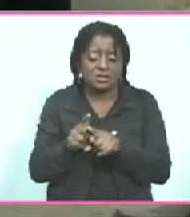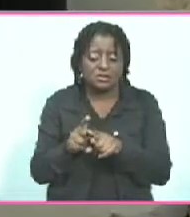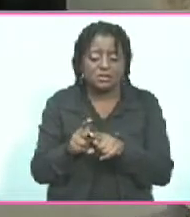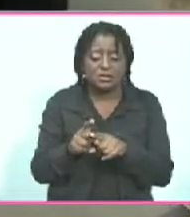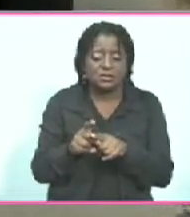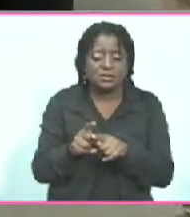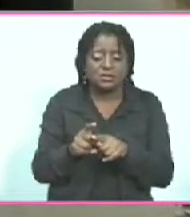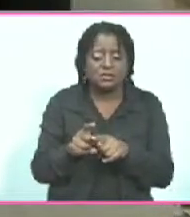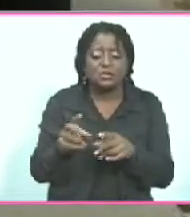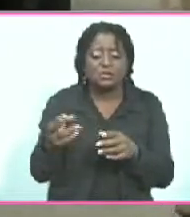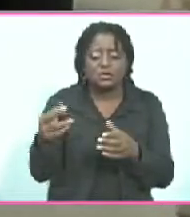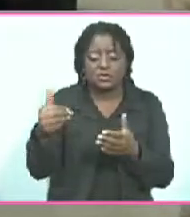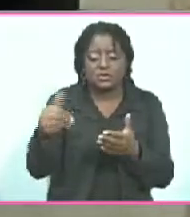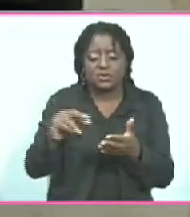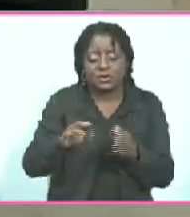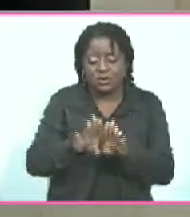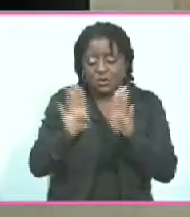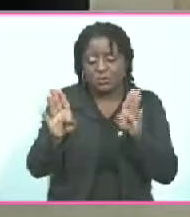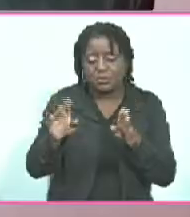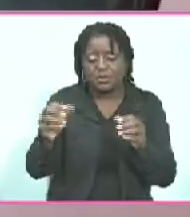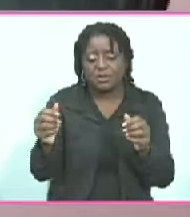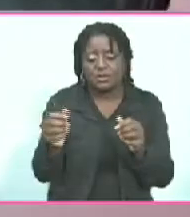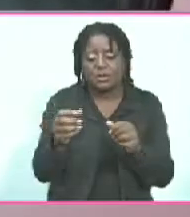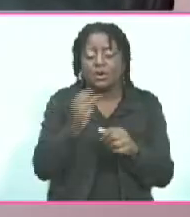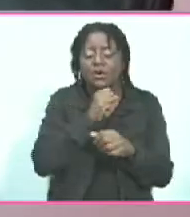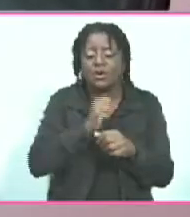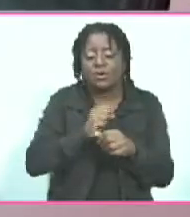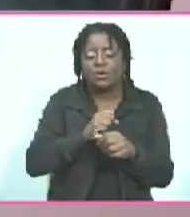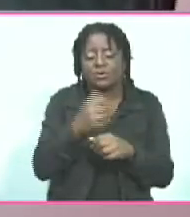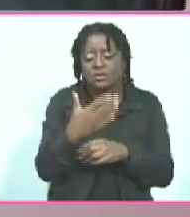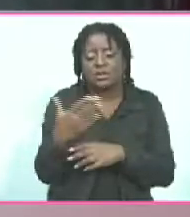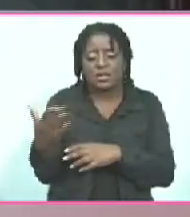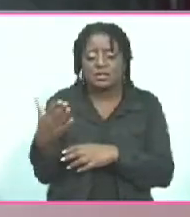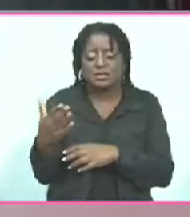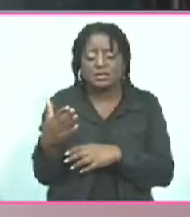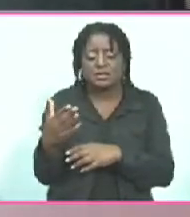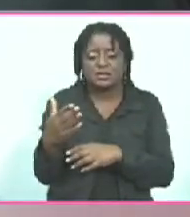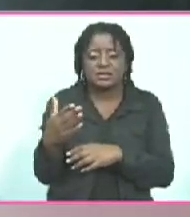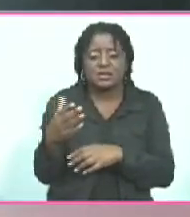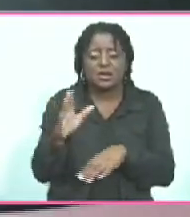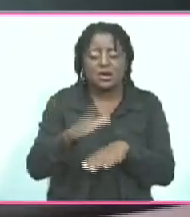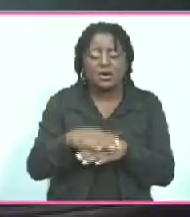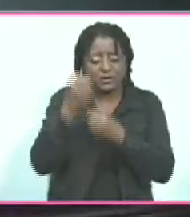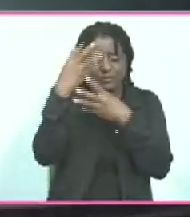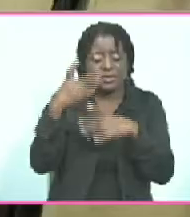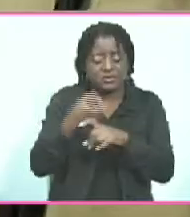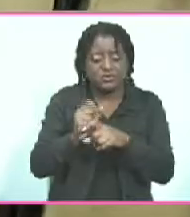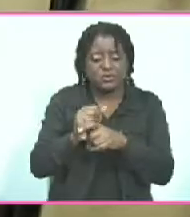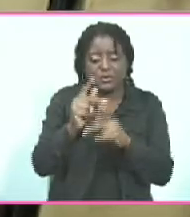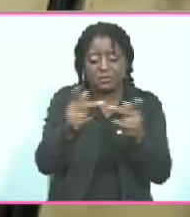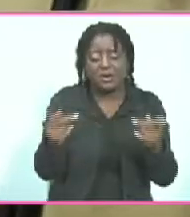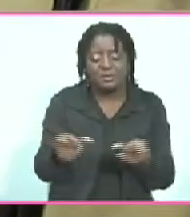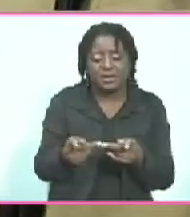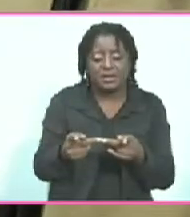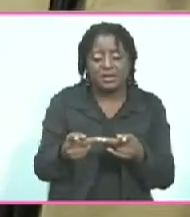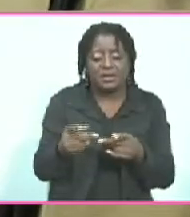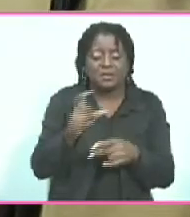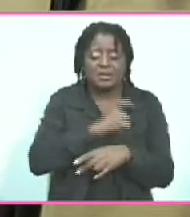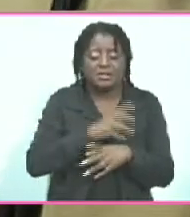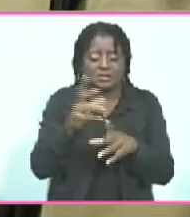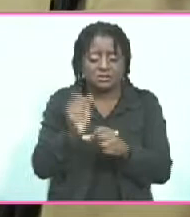cold cases. Just this weekend, he says through tips from the public, police arrested an armed robbery gang. We suspect them